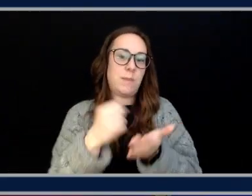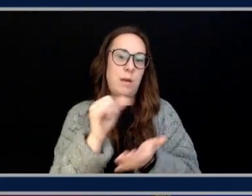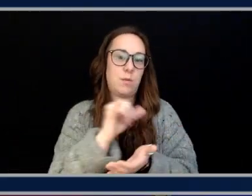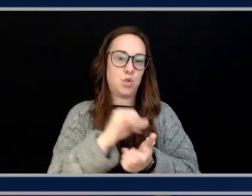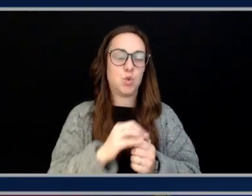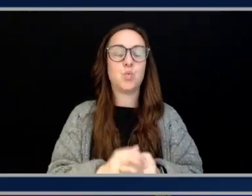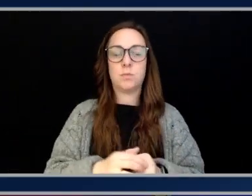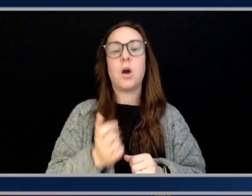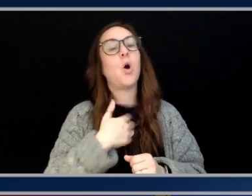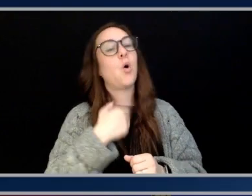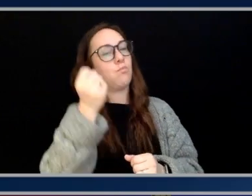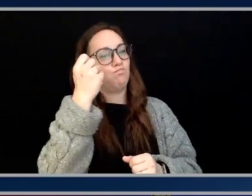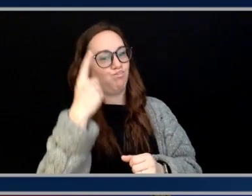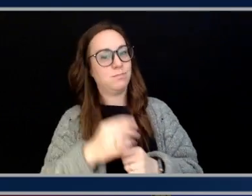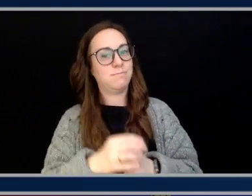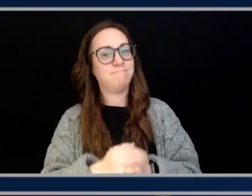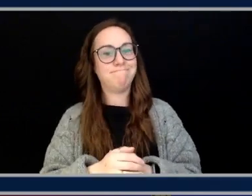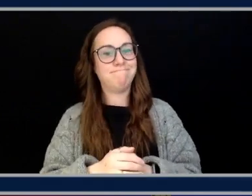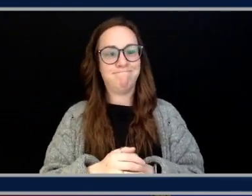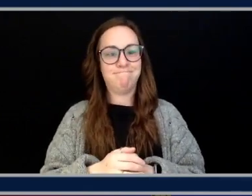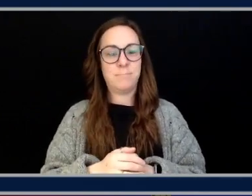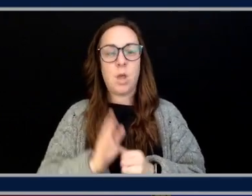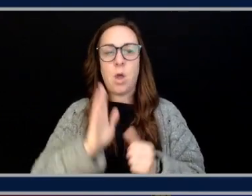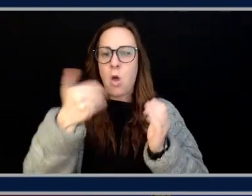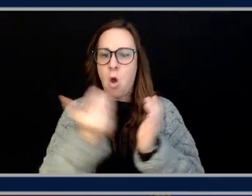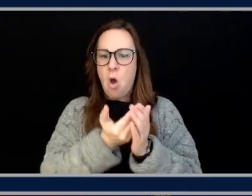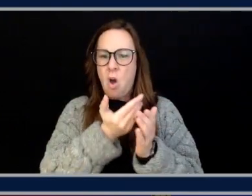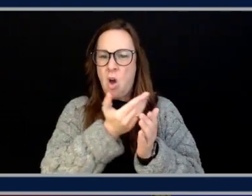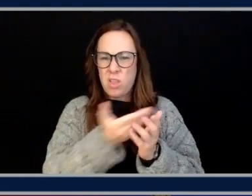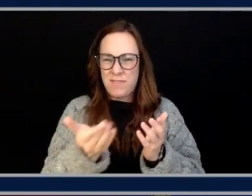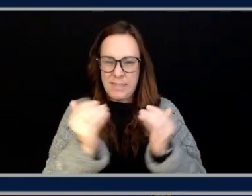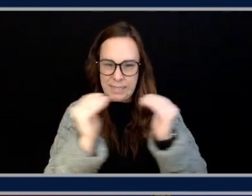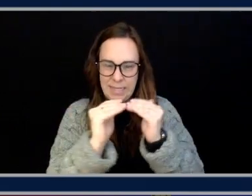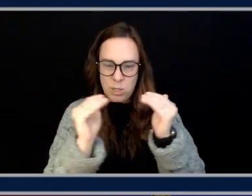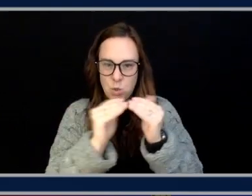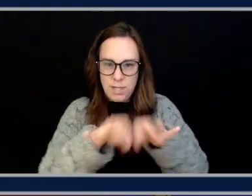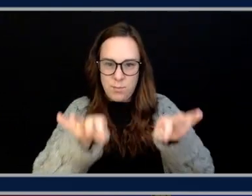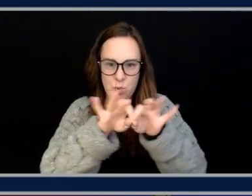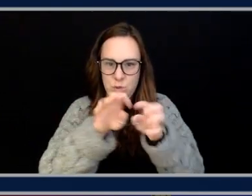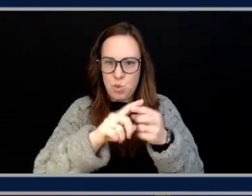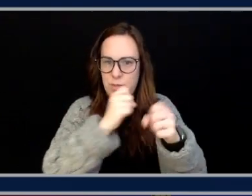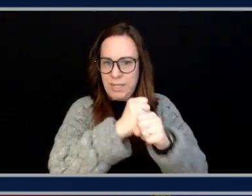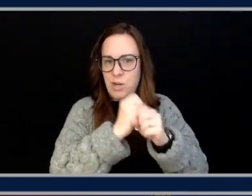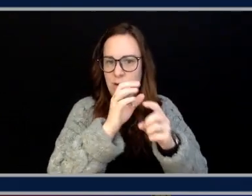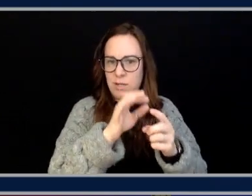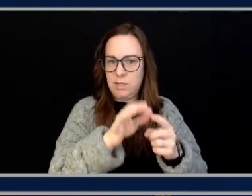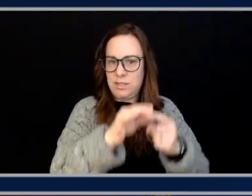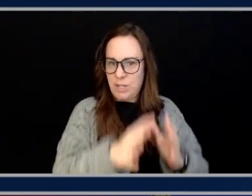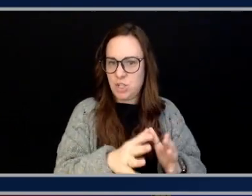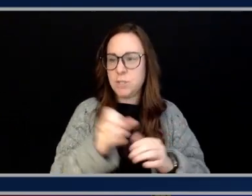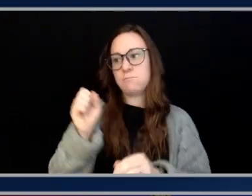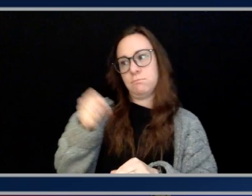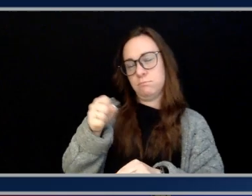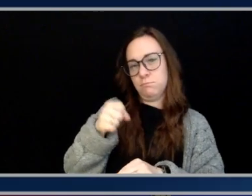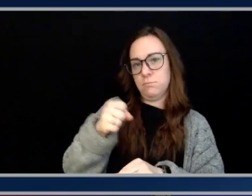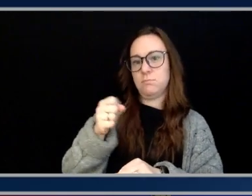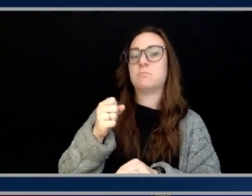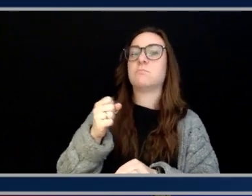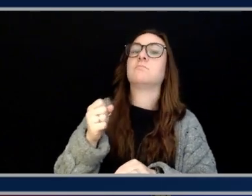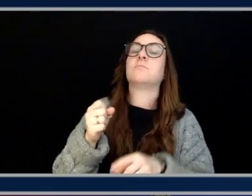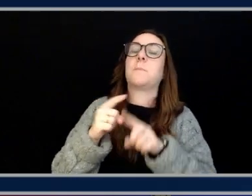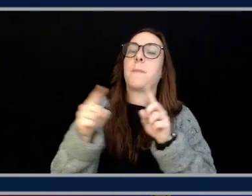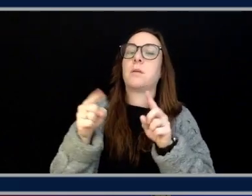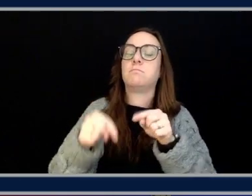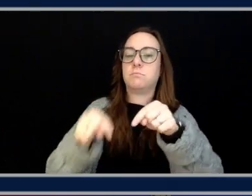So are all of these equally important to a security specialist? I would say so. But going back to,